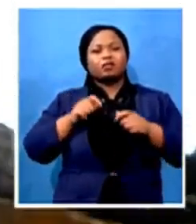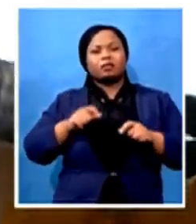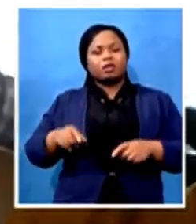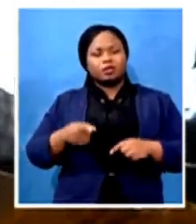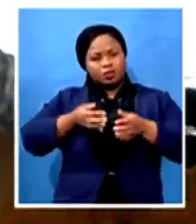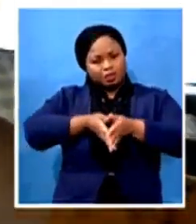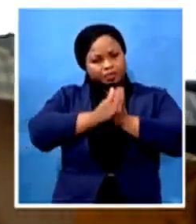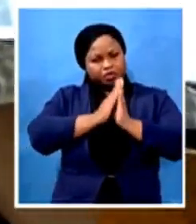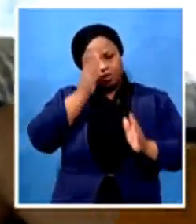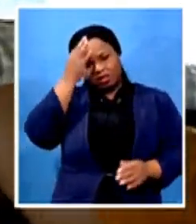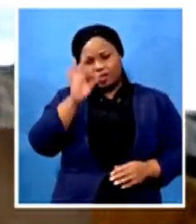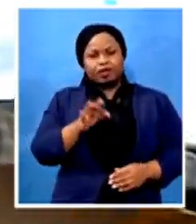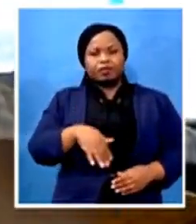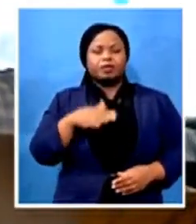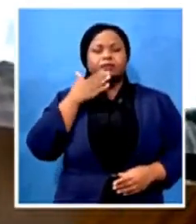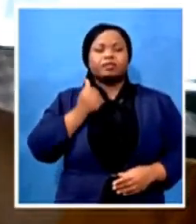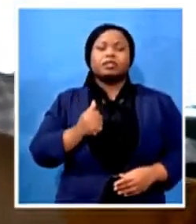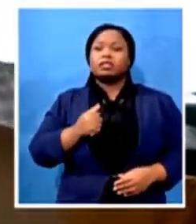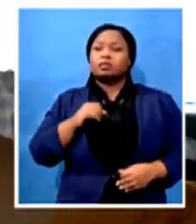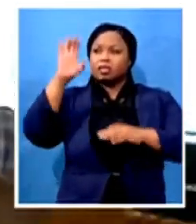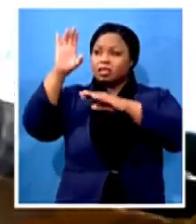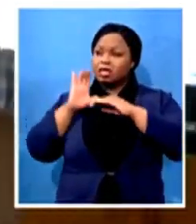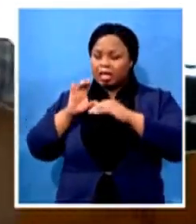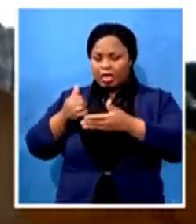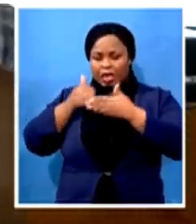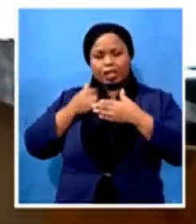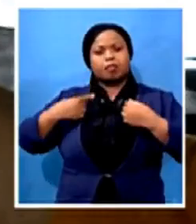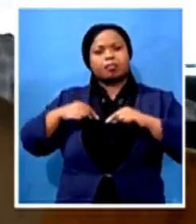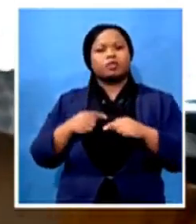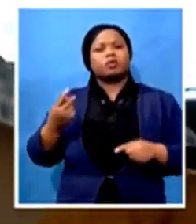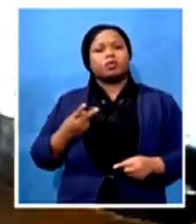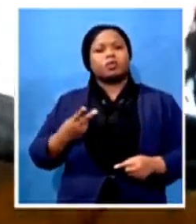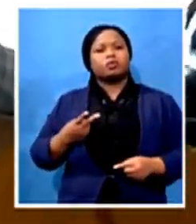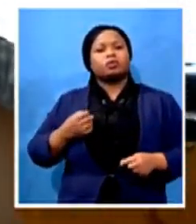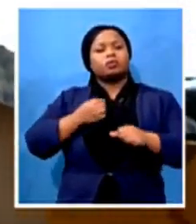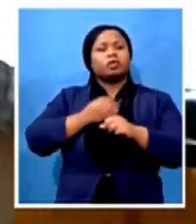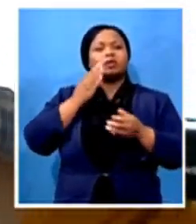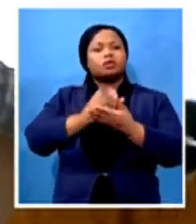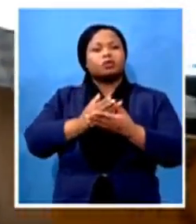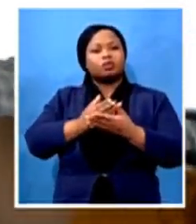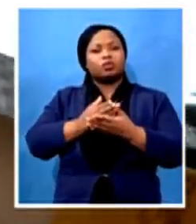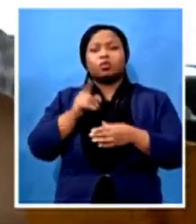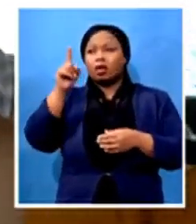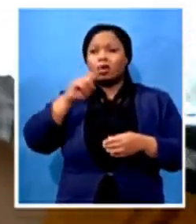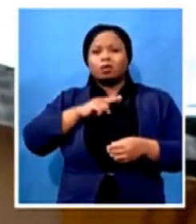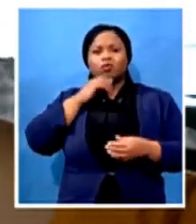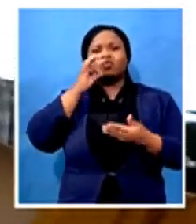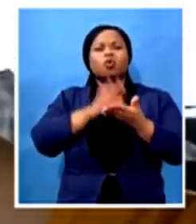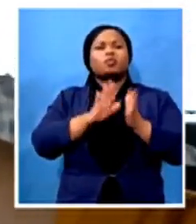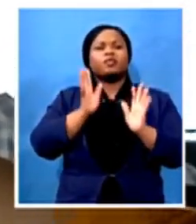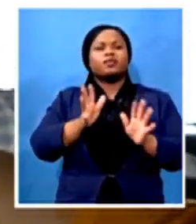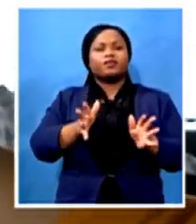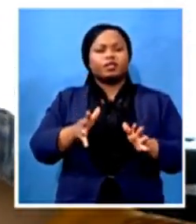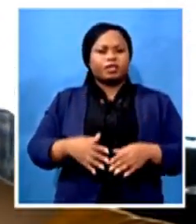in assisting us in also ensuring, in honoring the promise that he has made to the industry, that he will come in with a